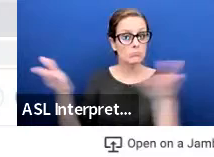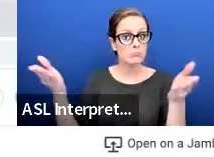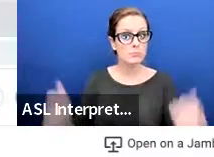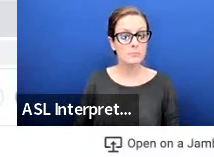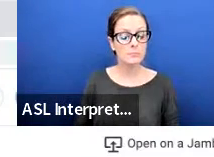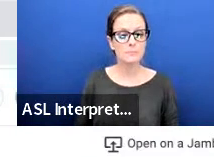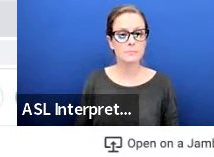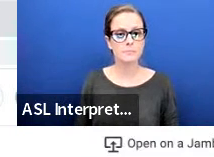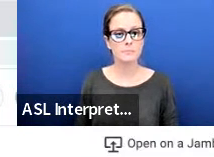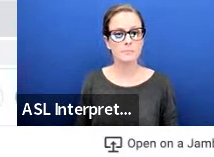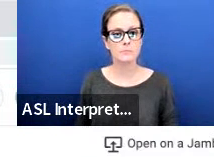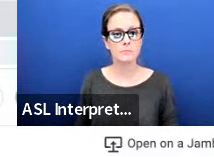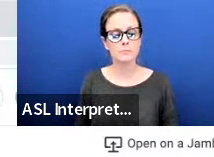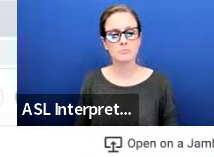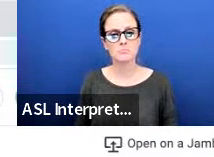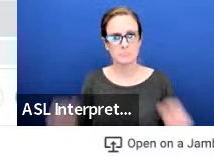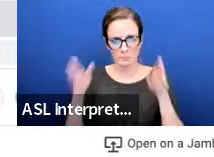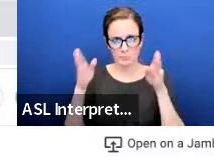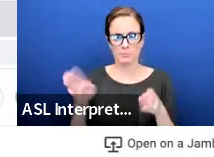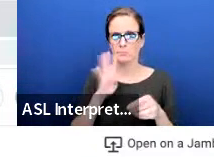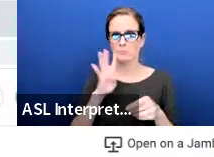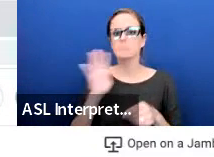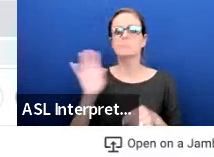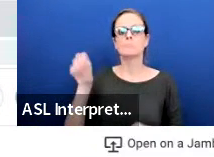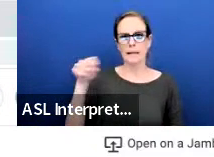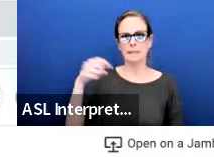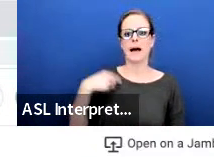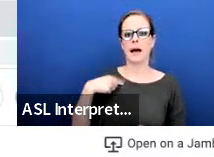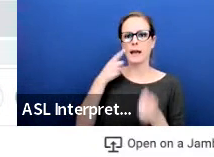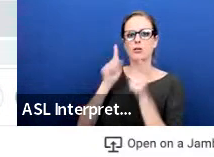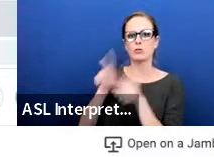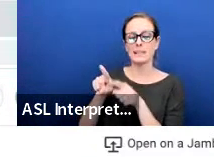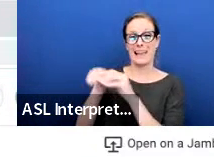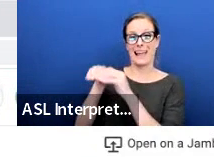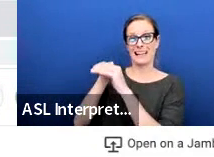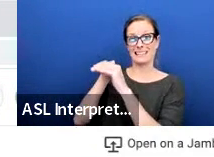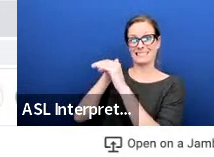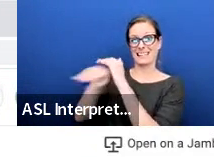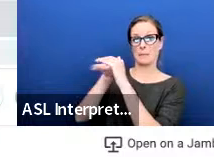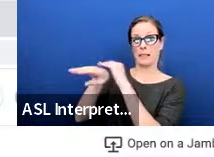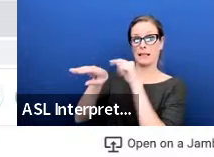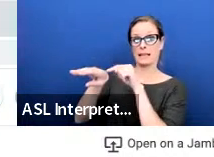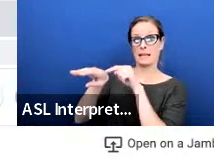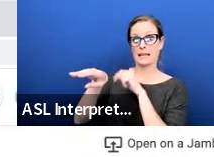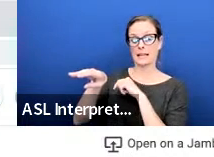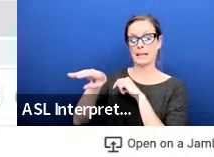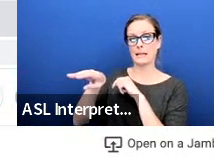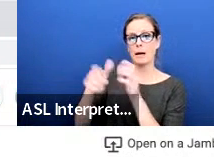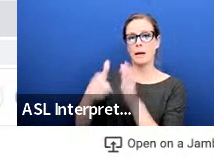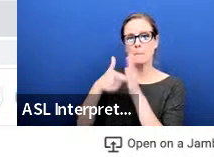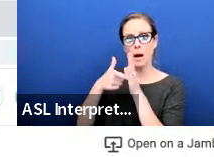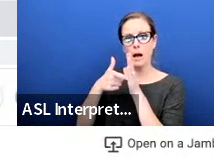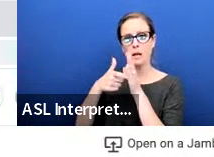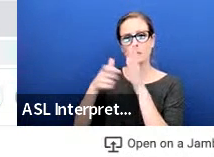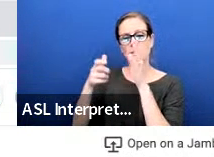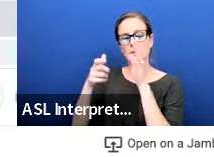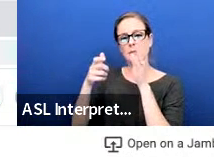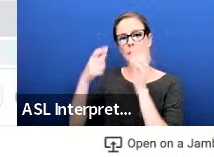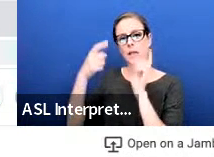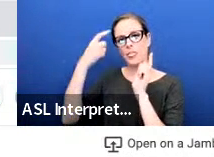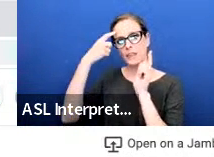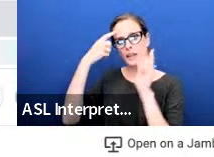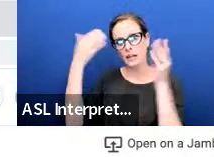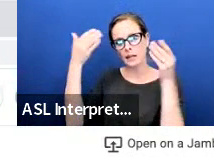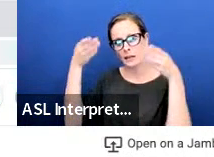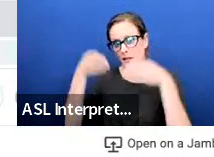Yes, I agree with that. And I think accessibility, you have to really think about that in really very broad terms. It's